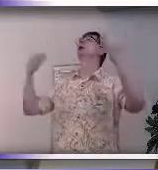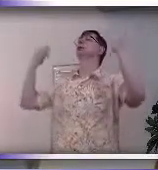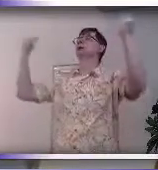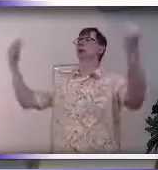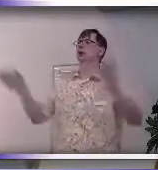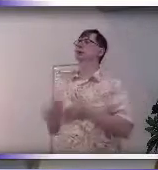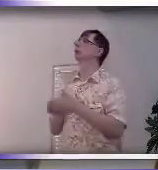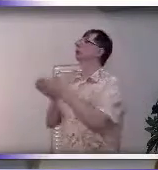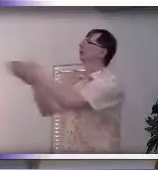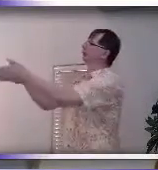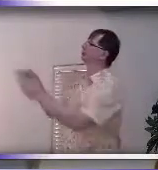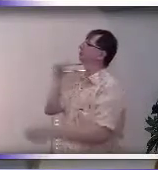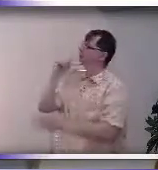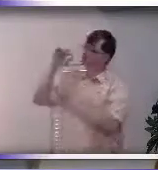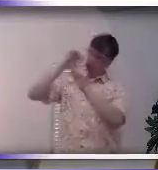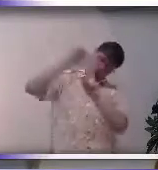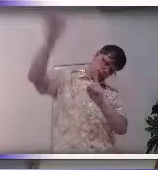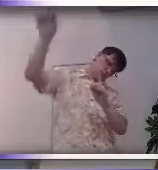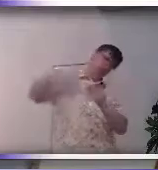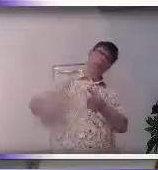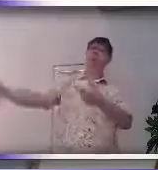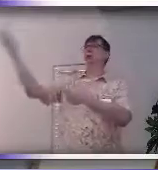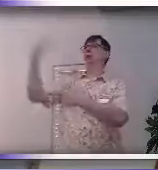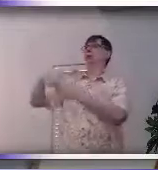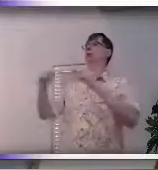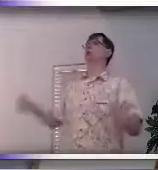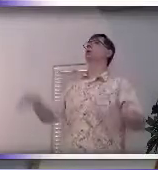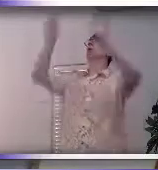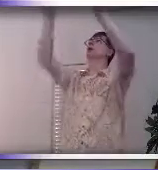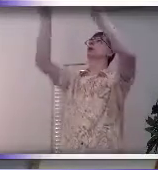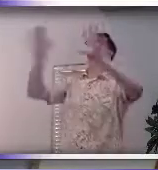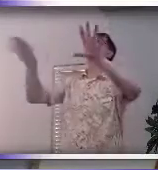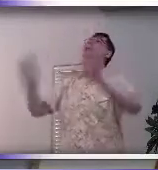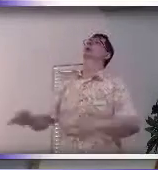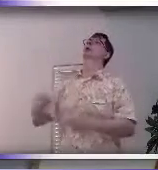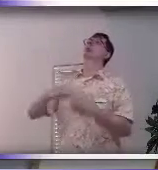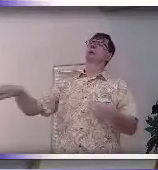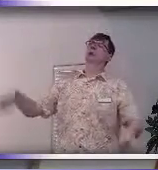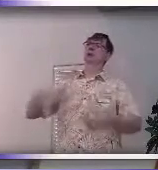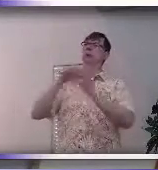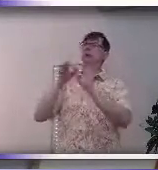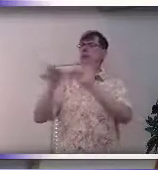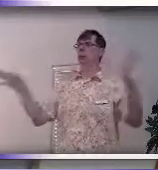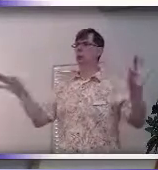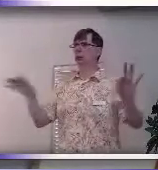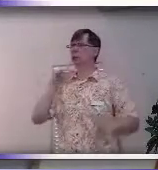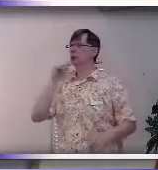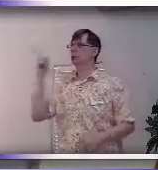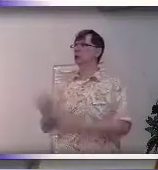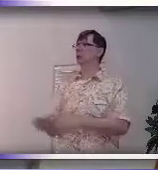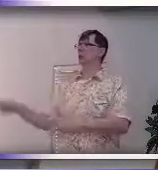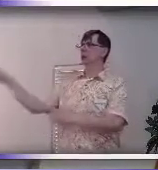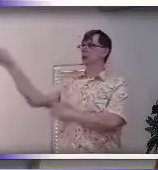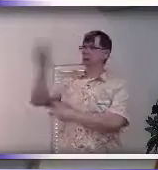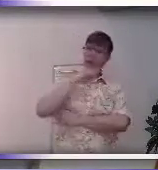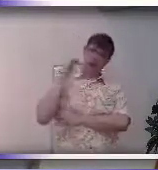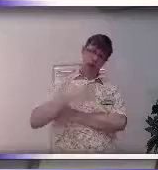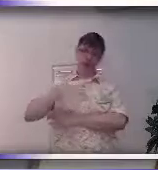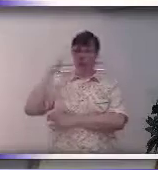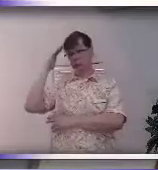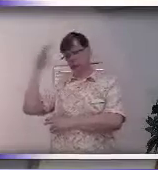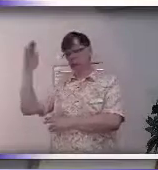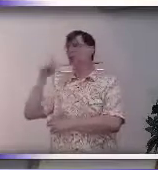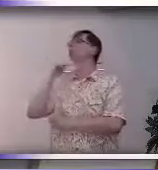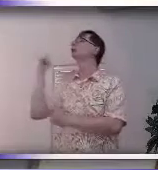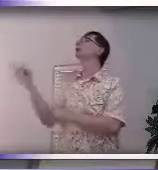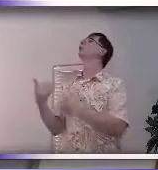can choose to interact. There's lots of great things that we can be doing. What we need to know is what is ours to do, and